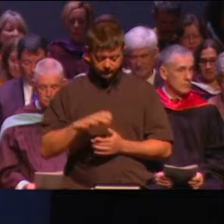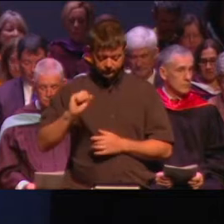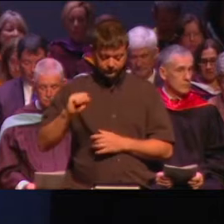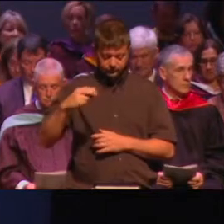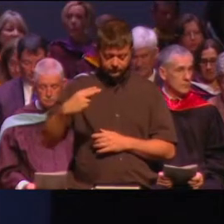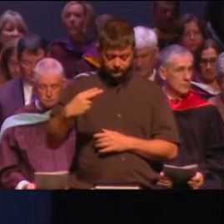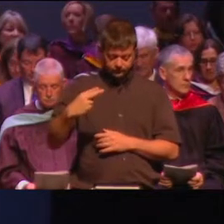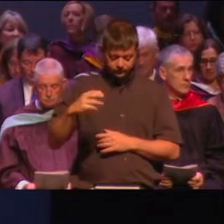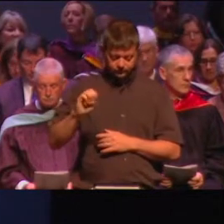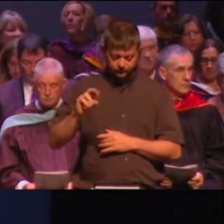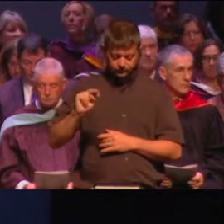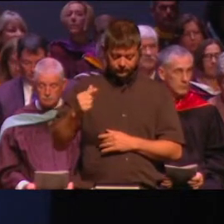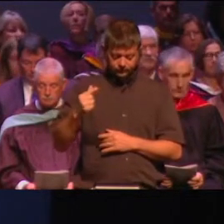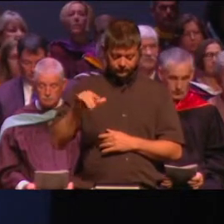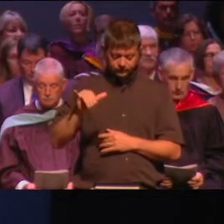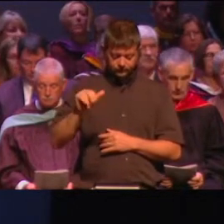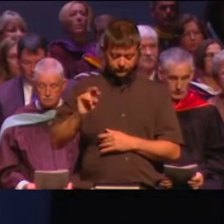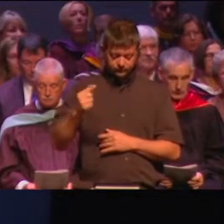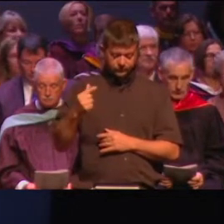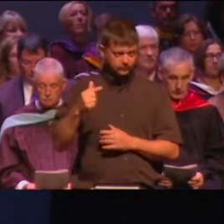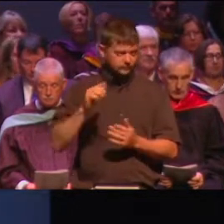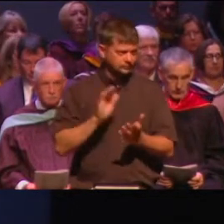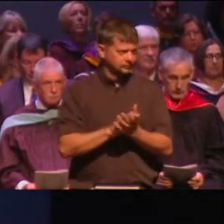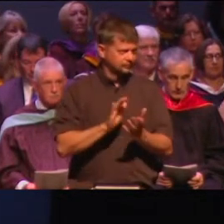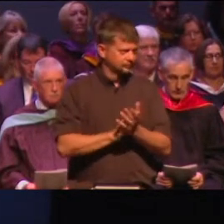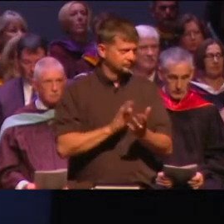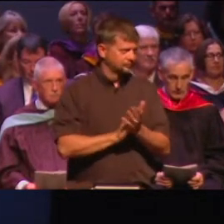Xing Yang.